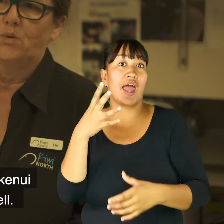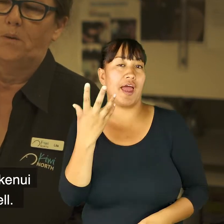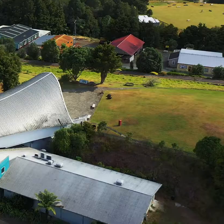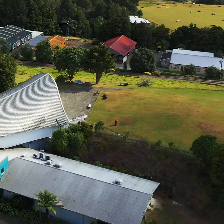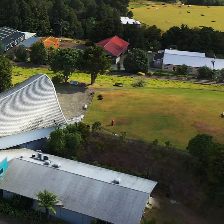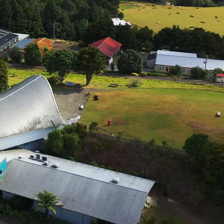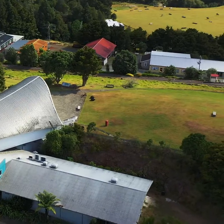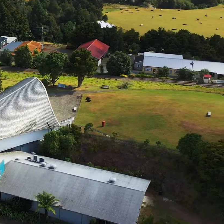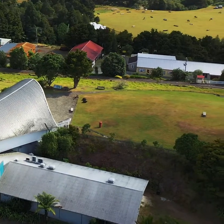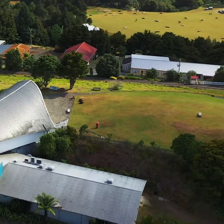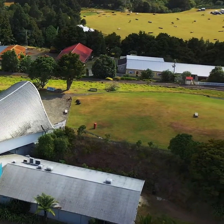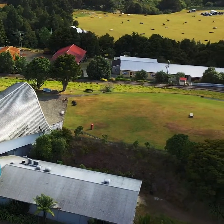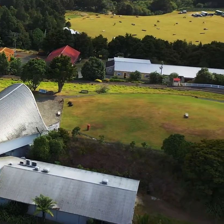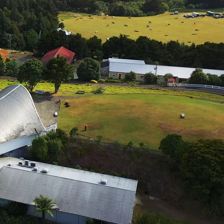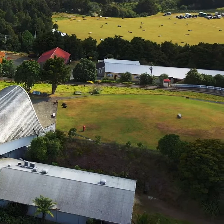Trust as well.